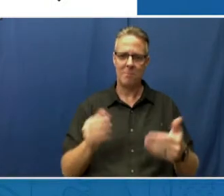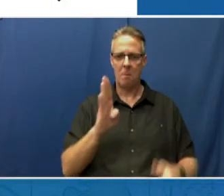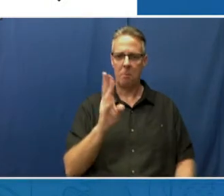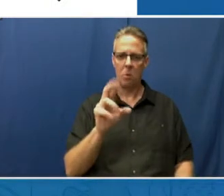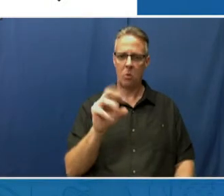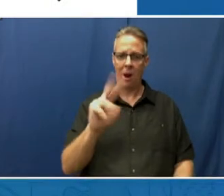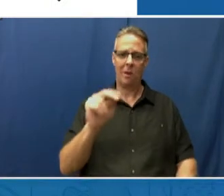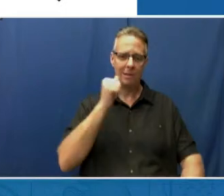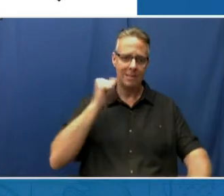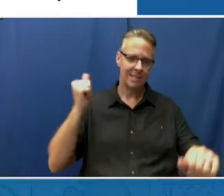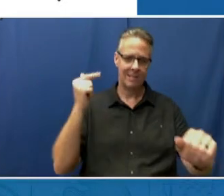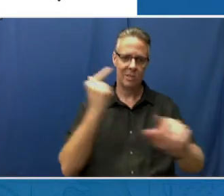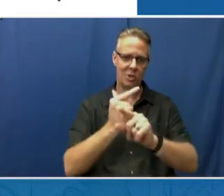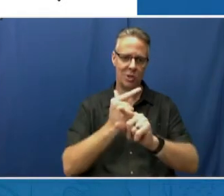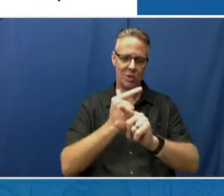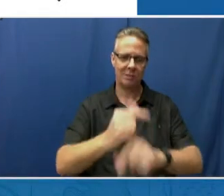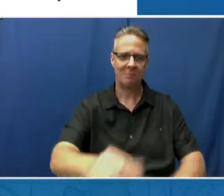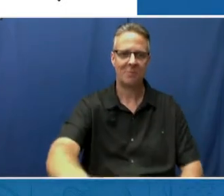Sisters.